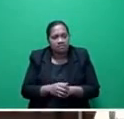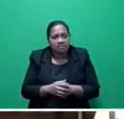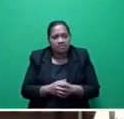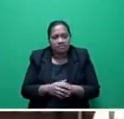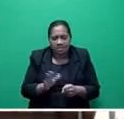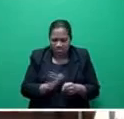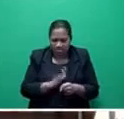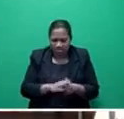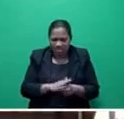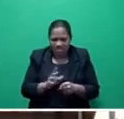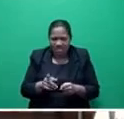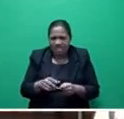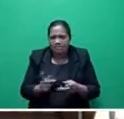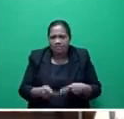respect.